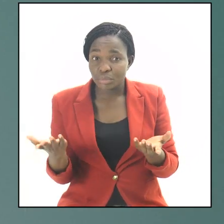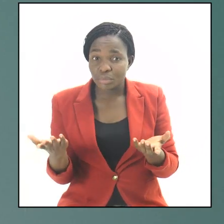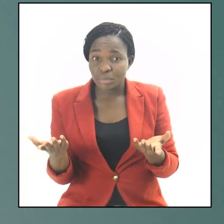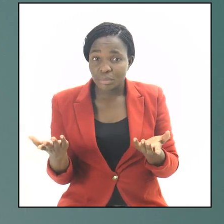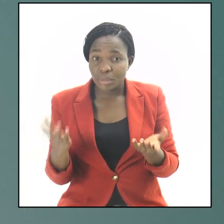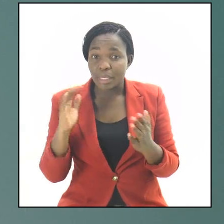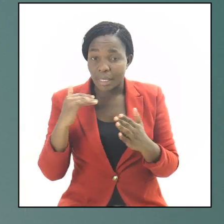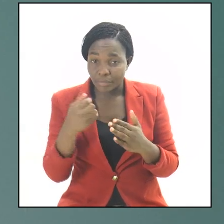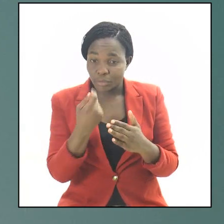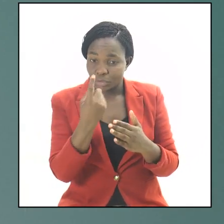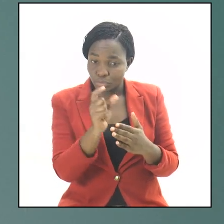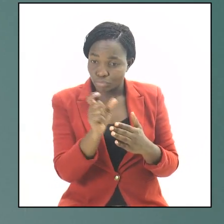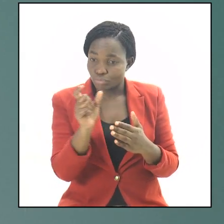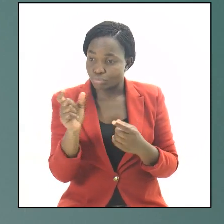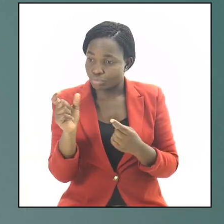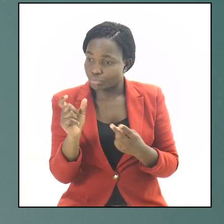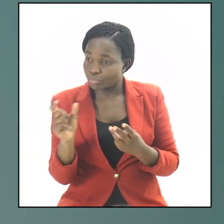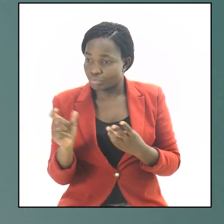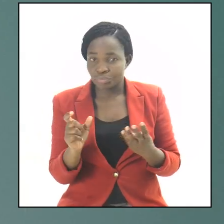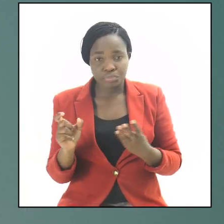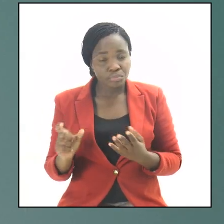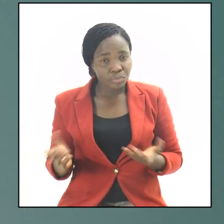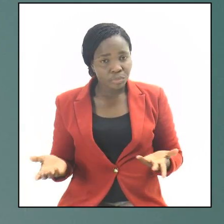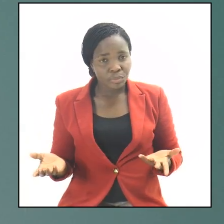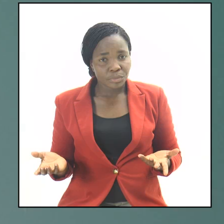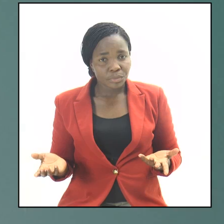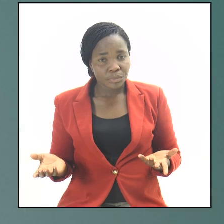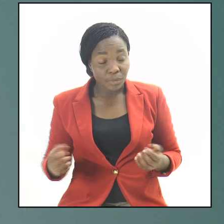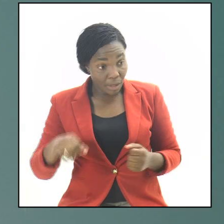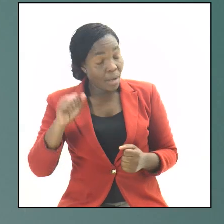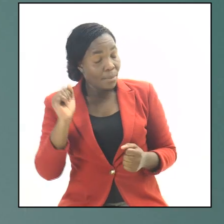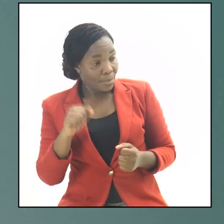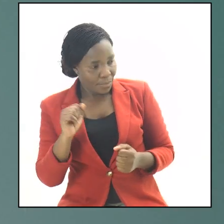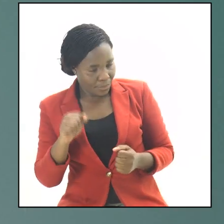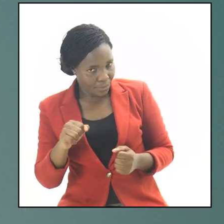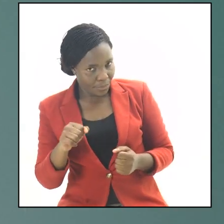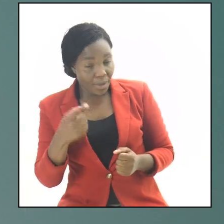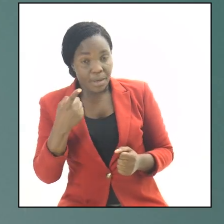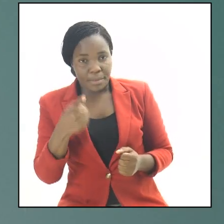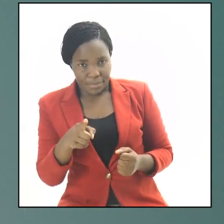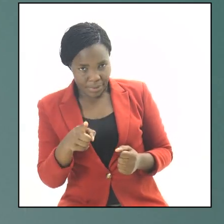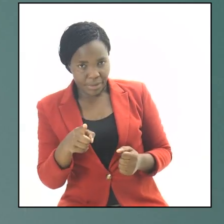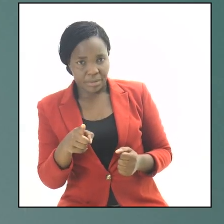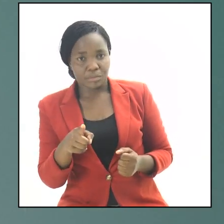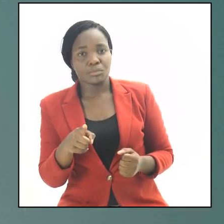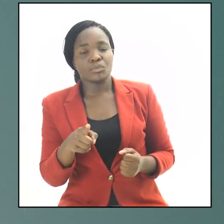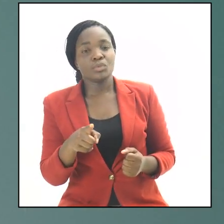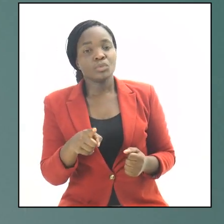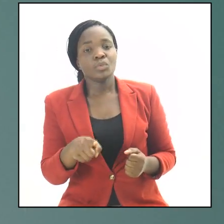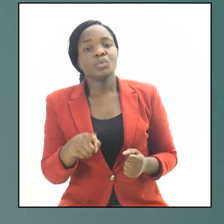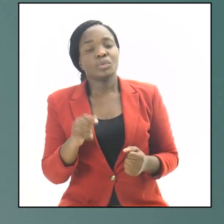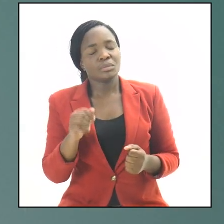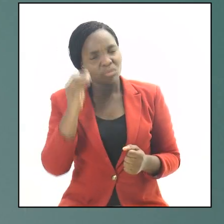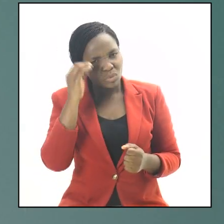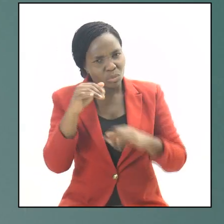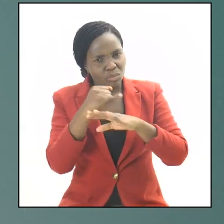the squares? Well, yes, but we can't always just draw squares to find the area of a